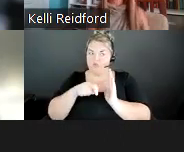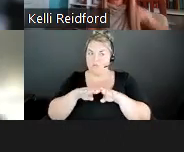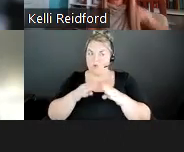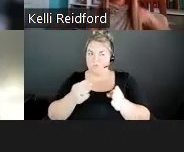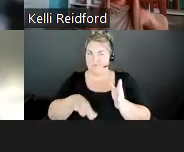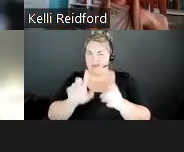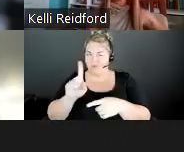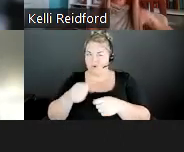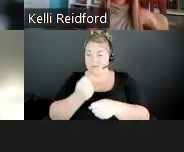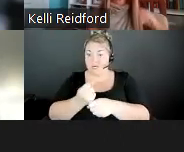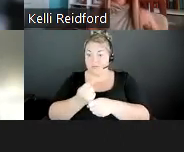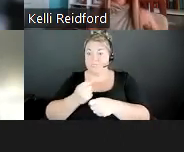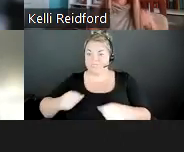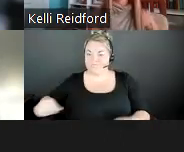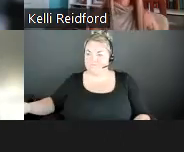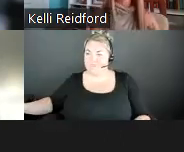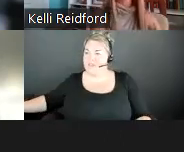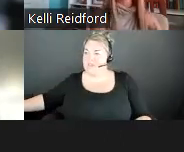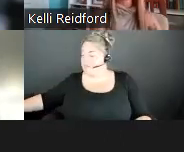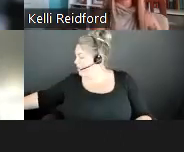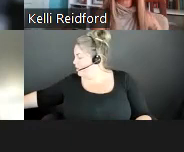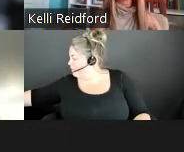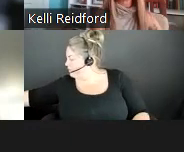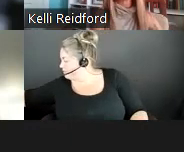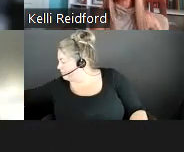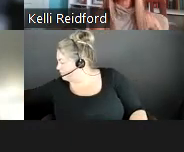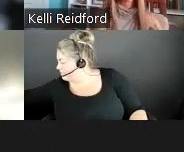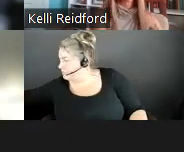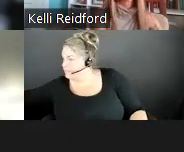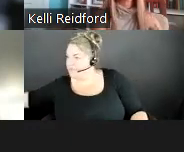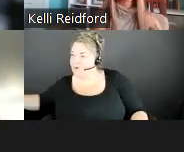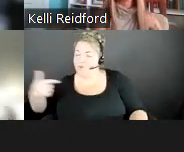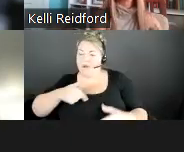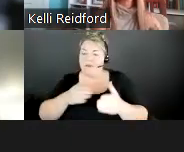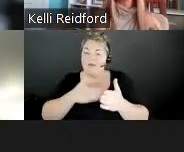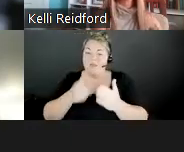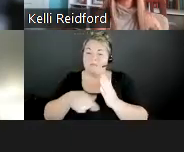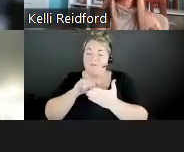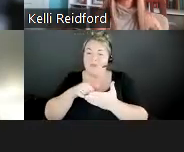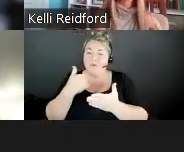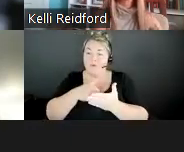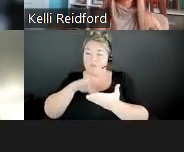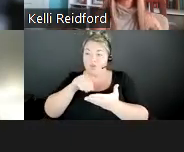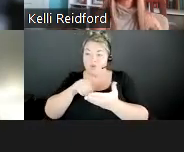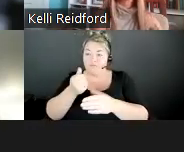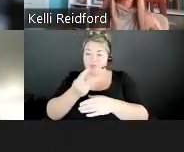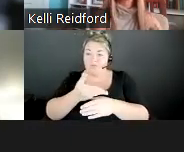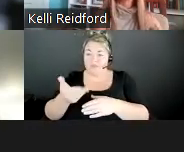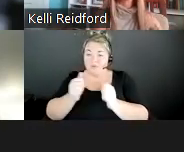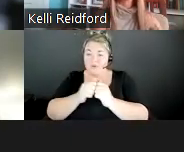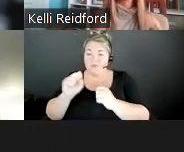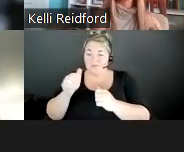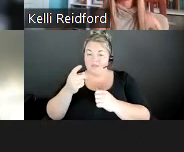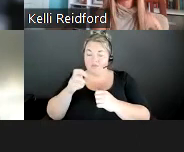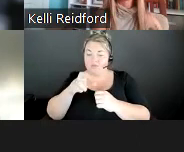a year. So we're very happy about that. We've learned a few additional things with Sanderson. We wanted the beginning